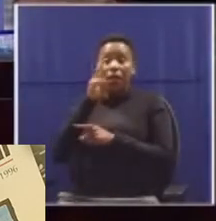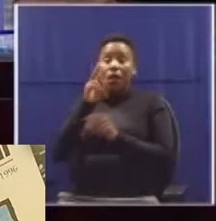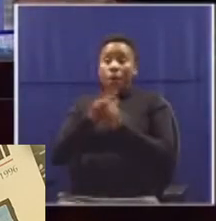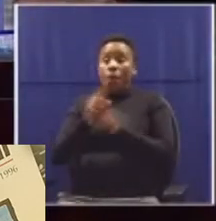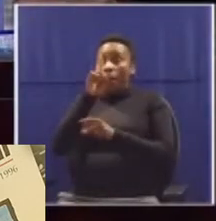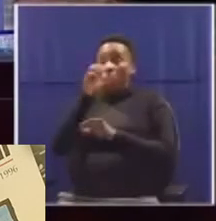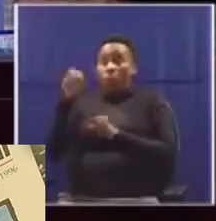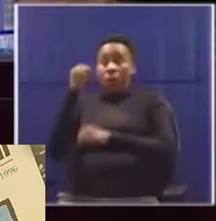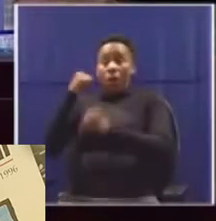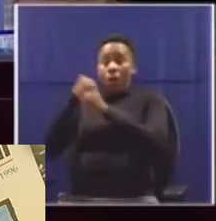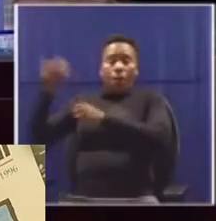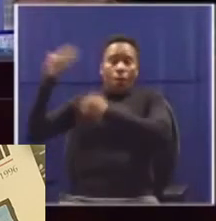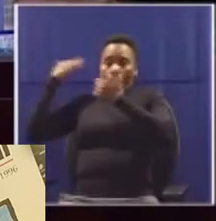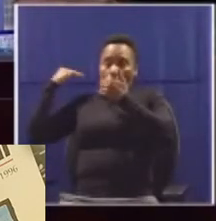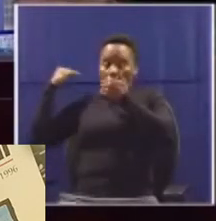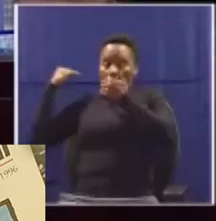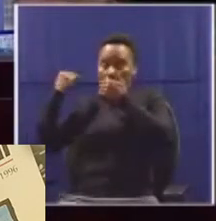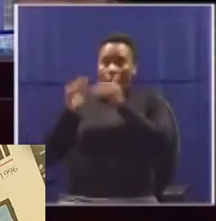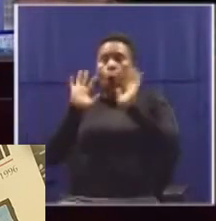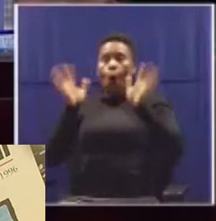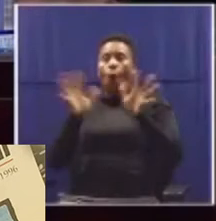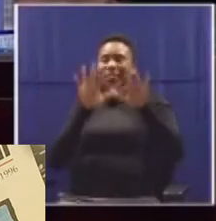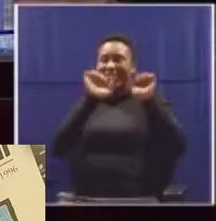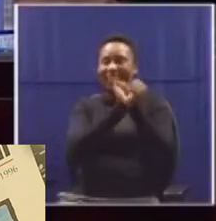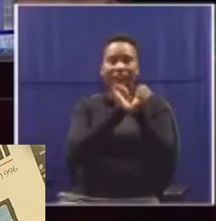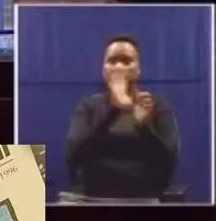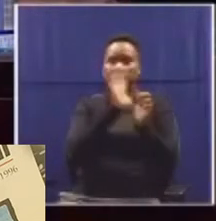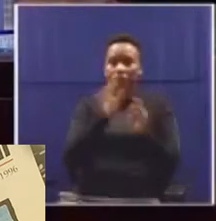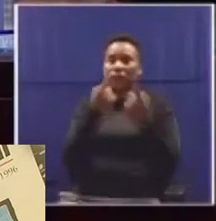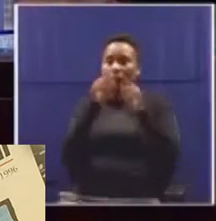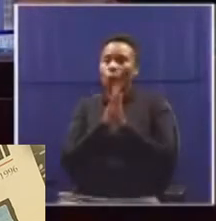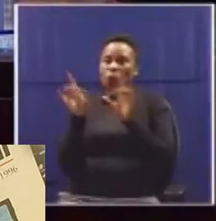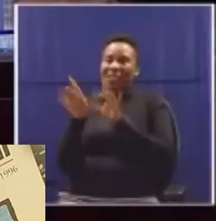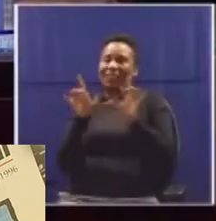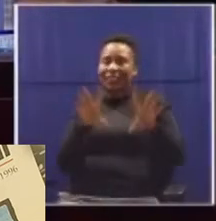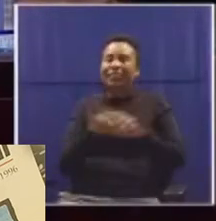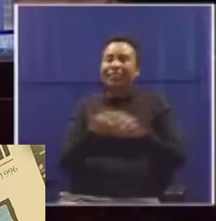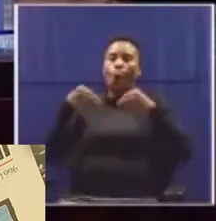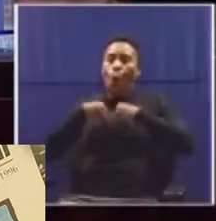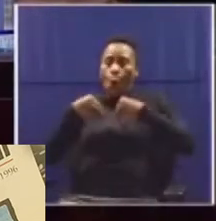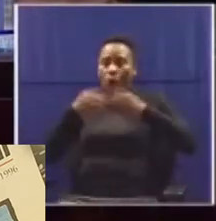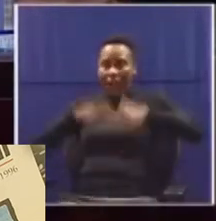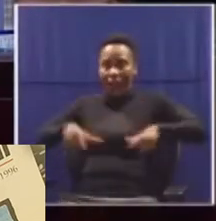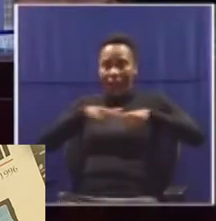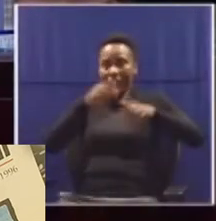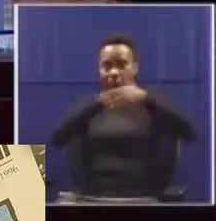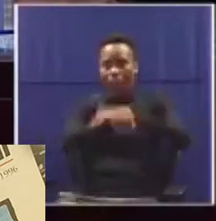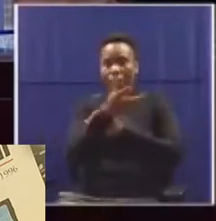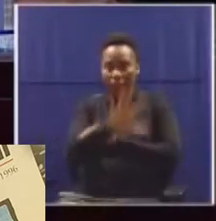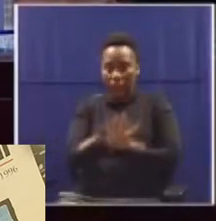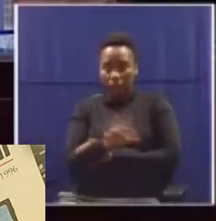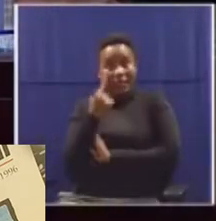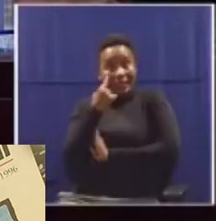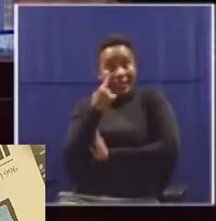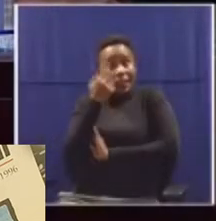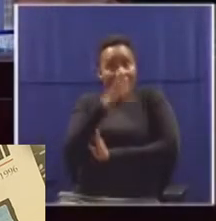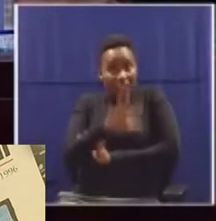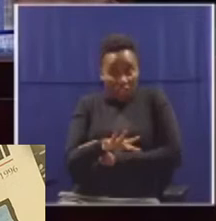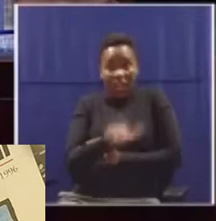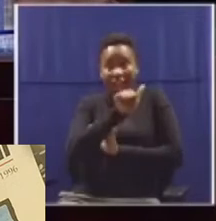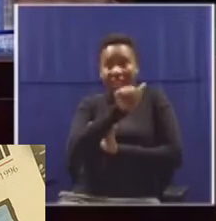slaves but perriers in the land of their own births we have witnessed the ANC